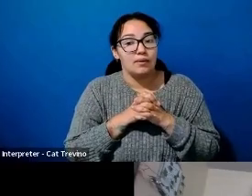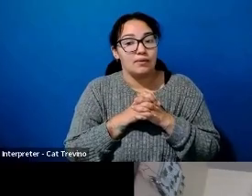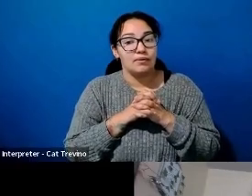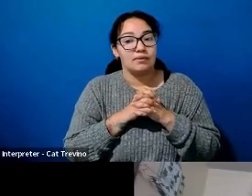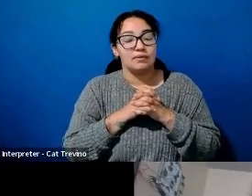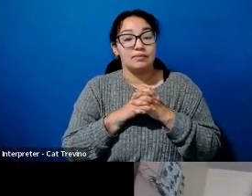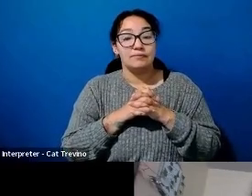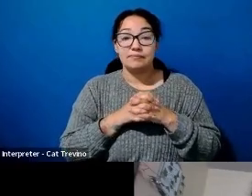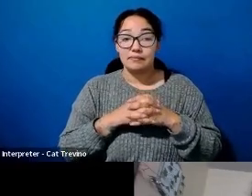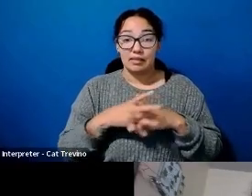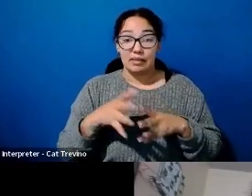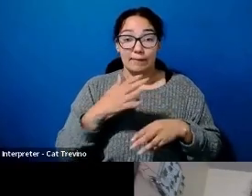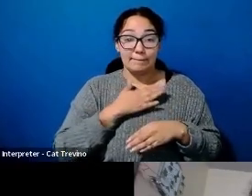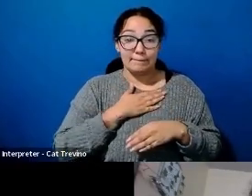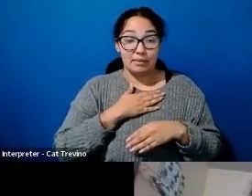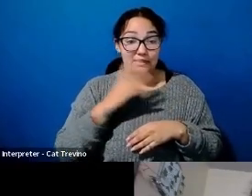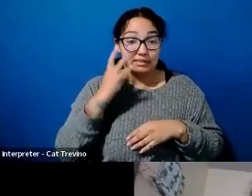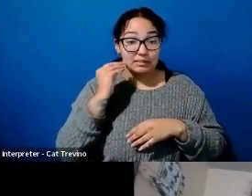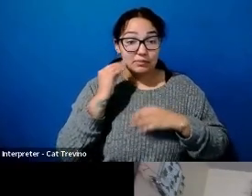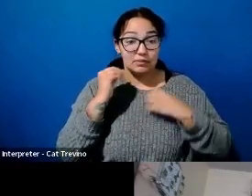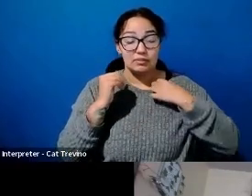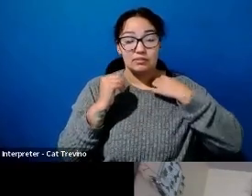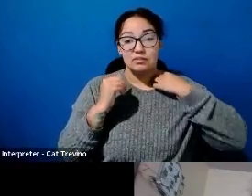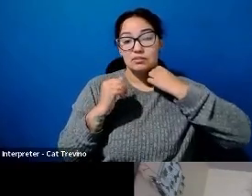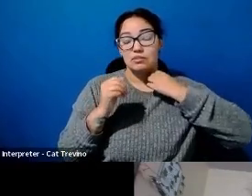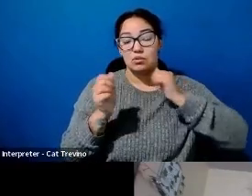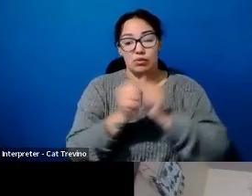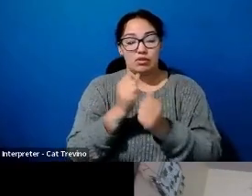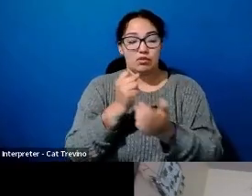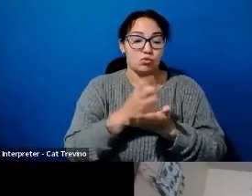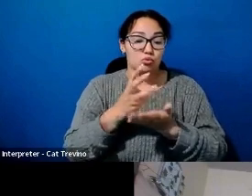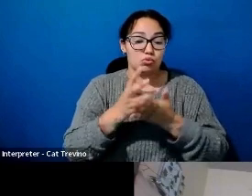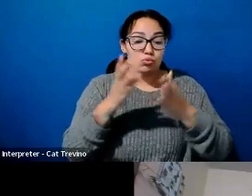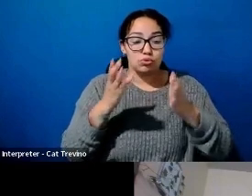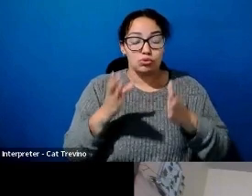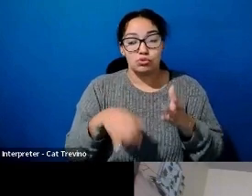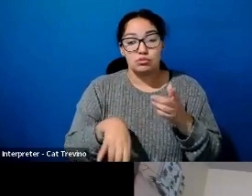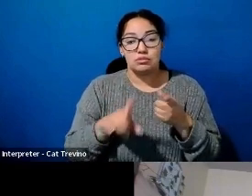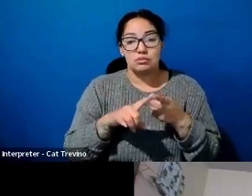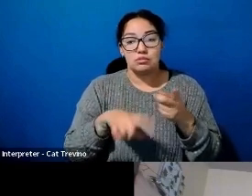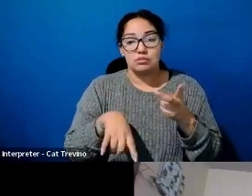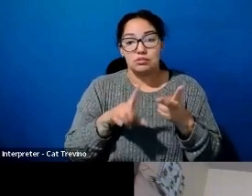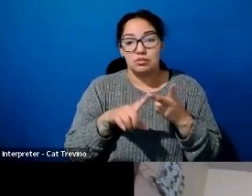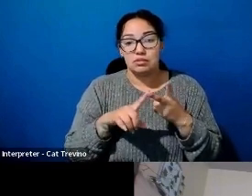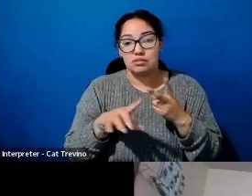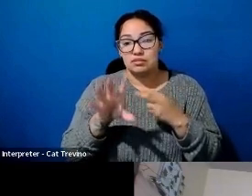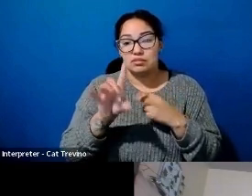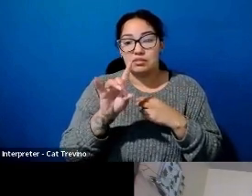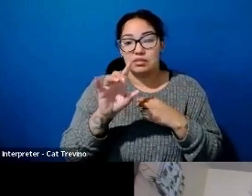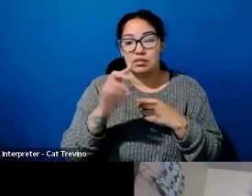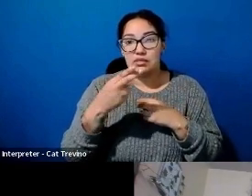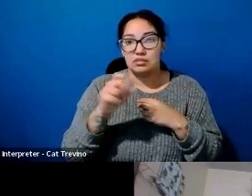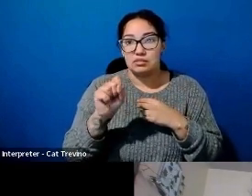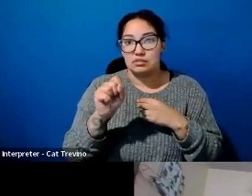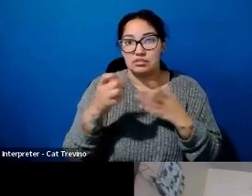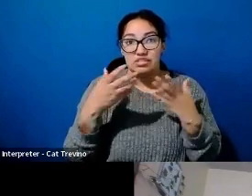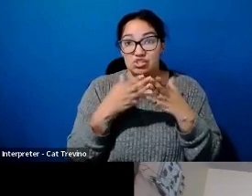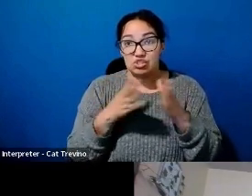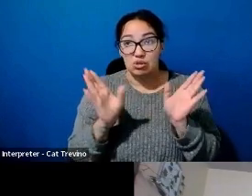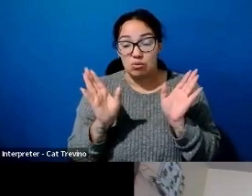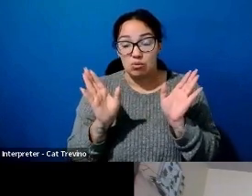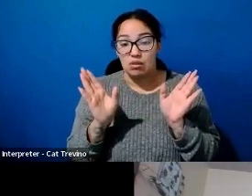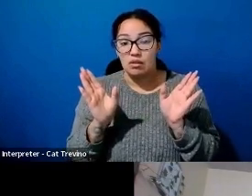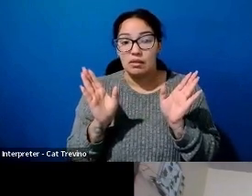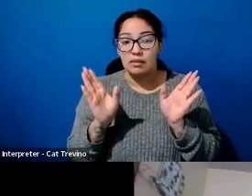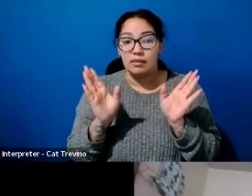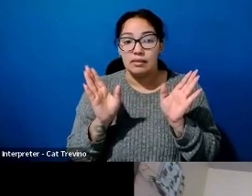My experience with social workers and just DHS in general,